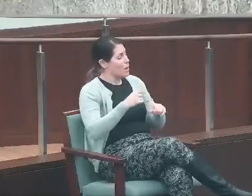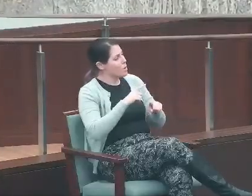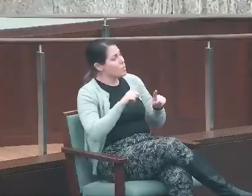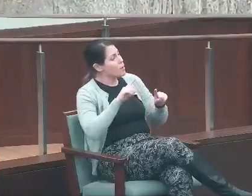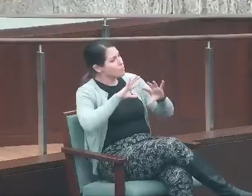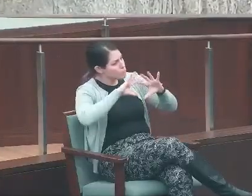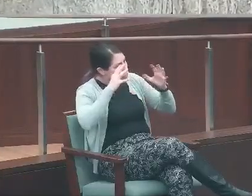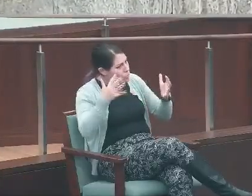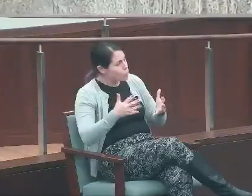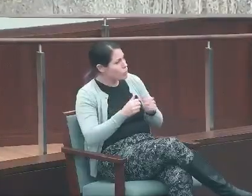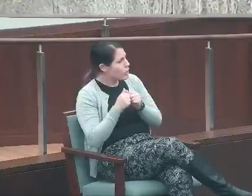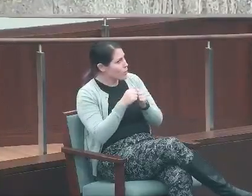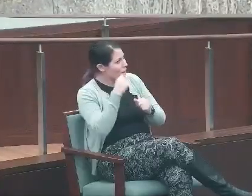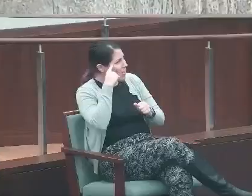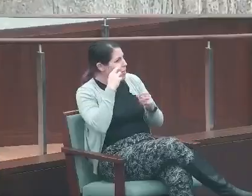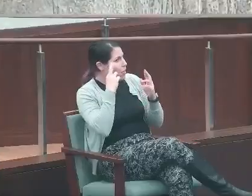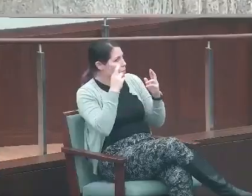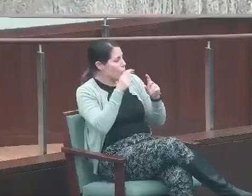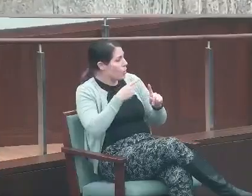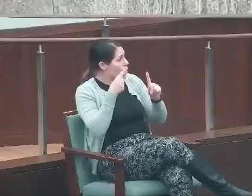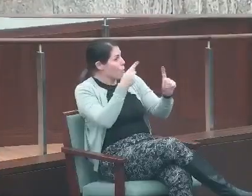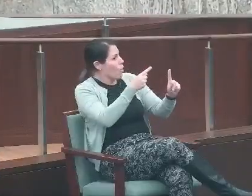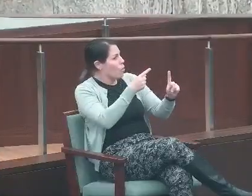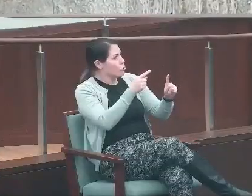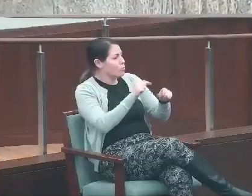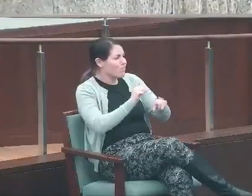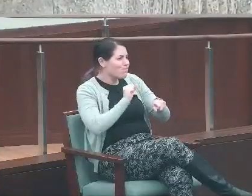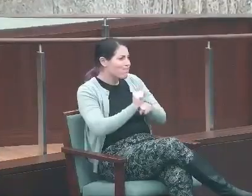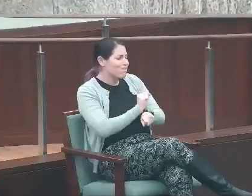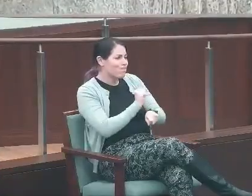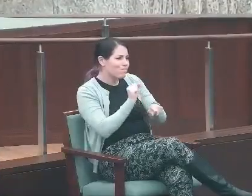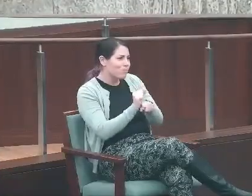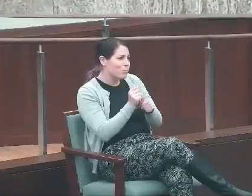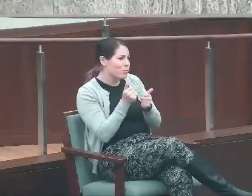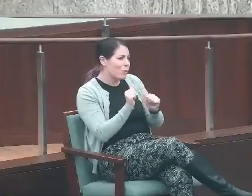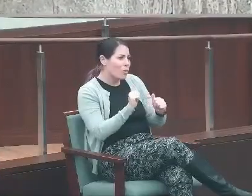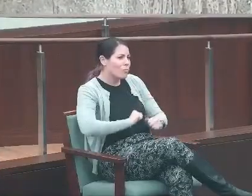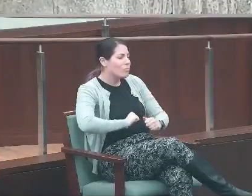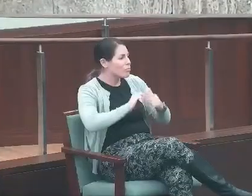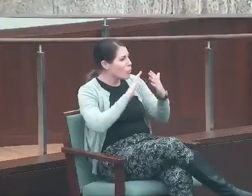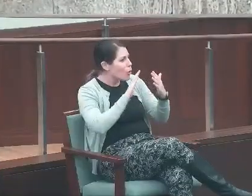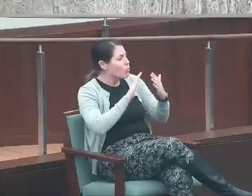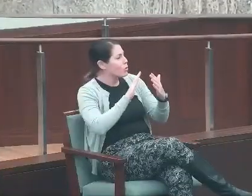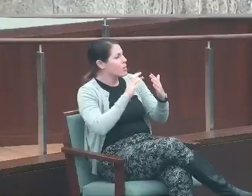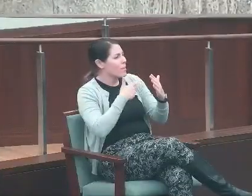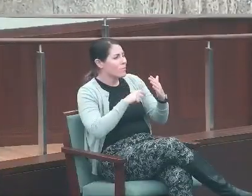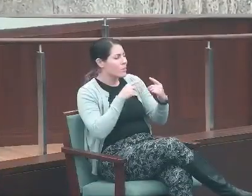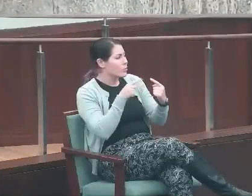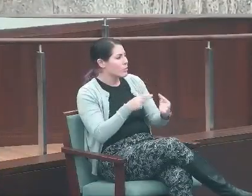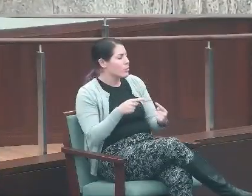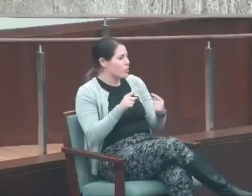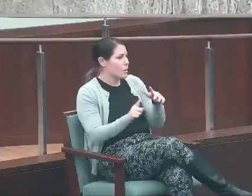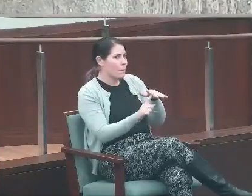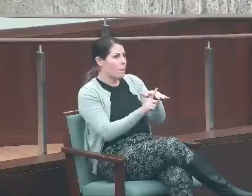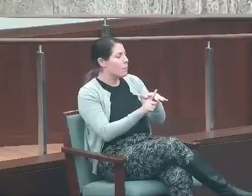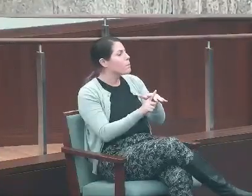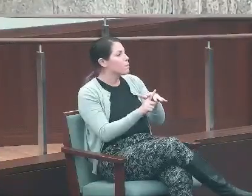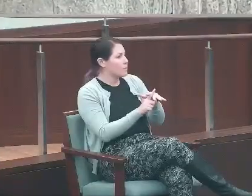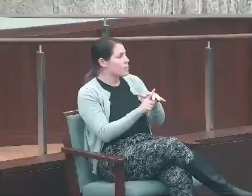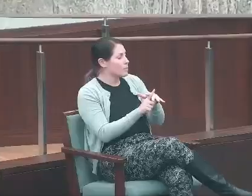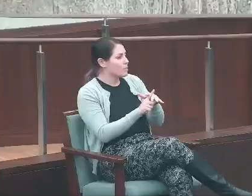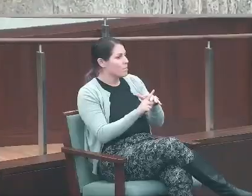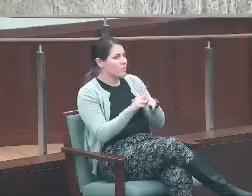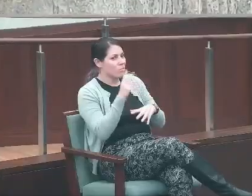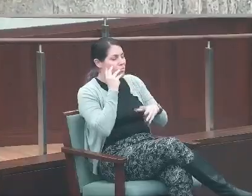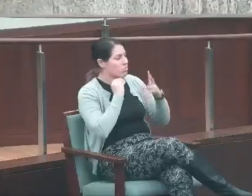collectively can repeatedly and continuously effectively address every challenge that comes up and that we face, and